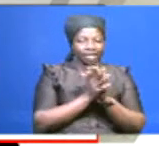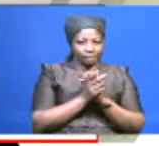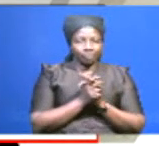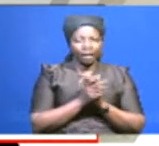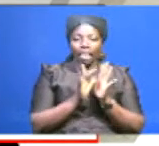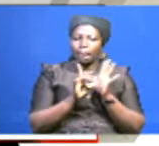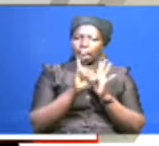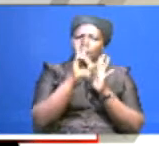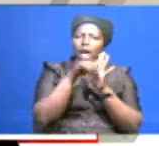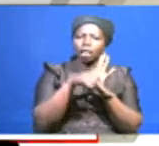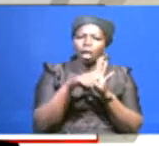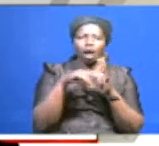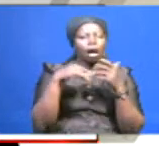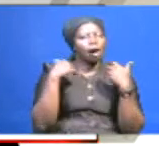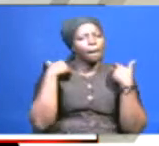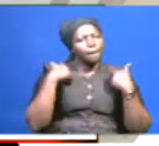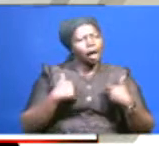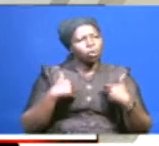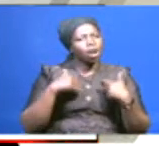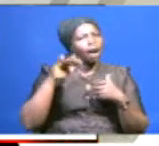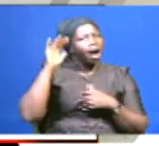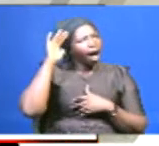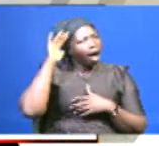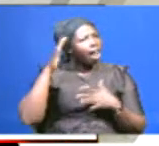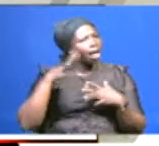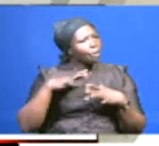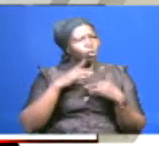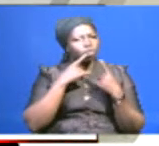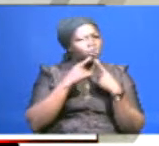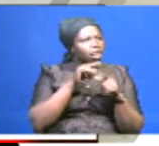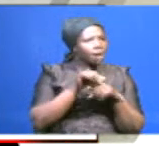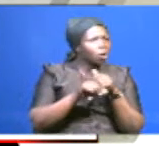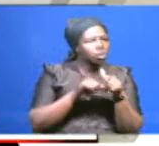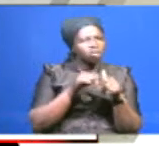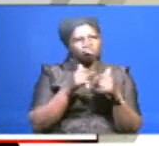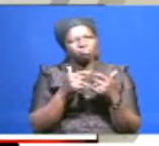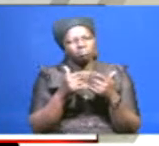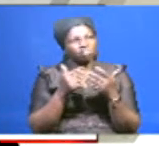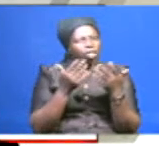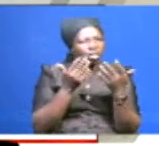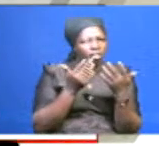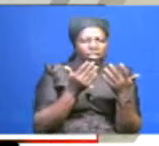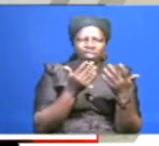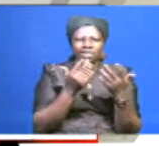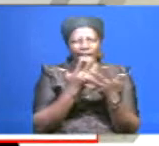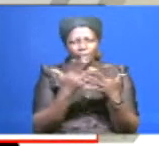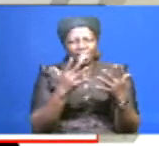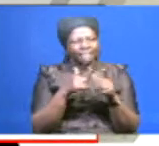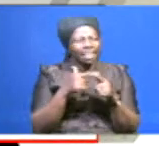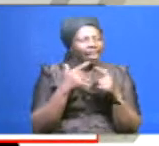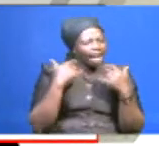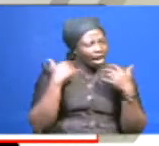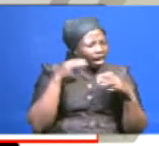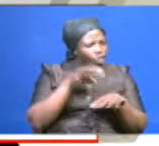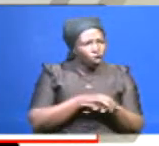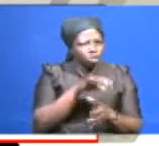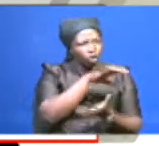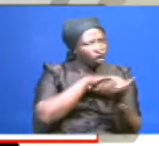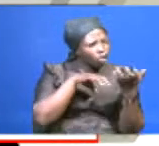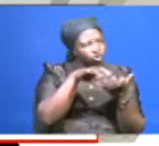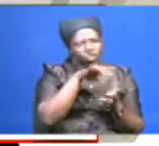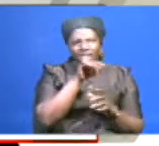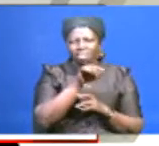on, I had some people talking about wind assist, and they lost me there. What's all this about? What